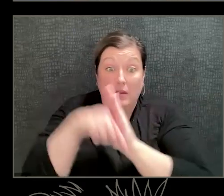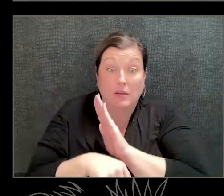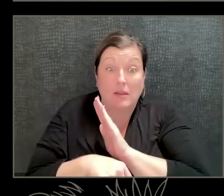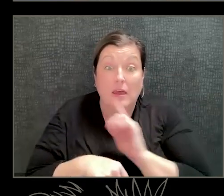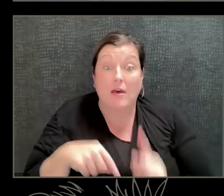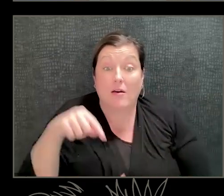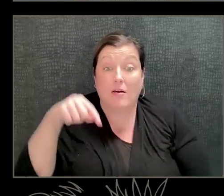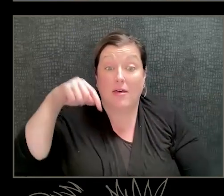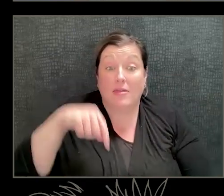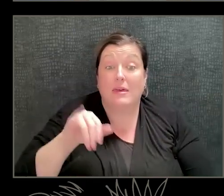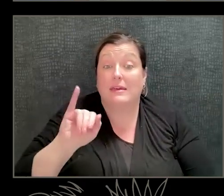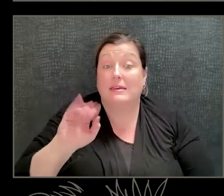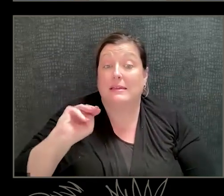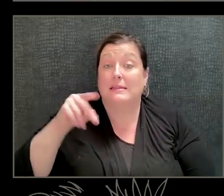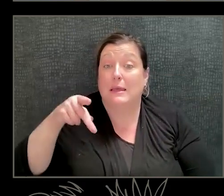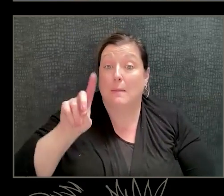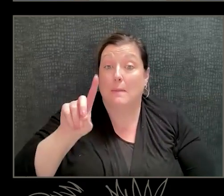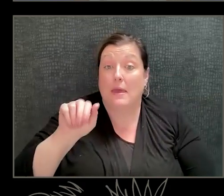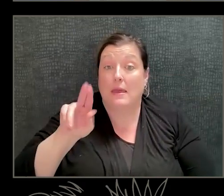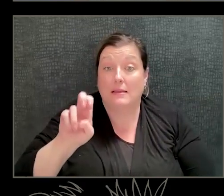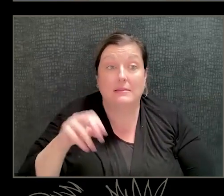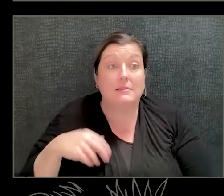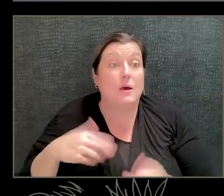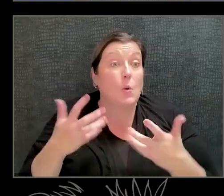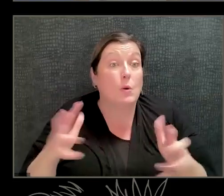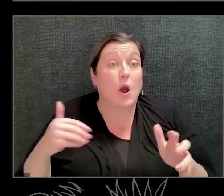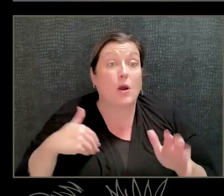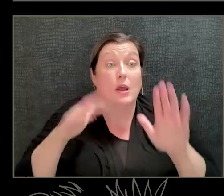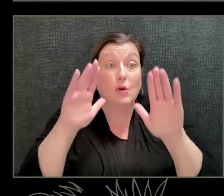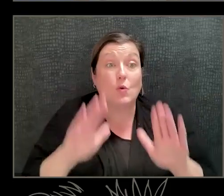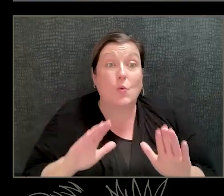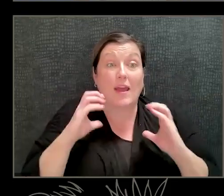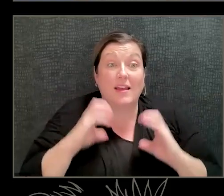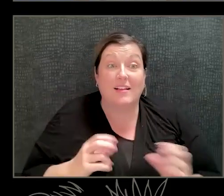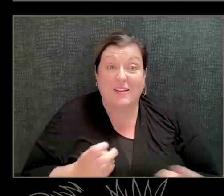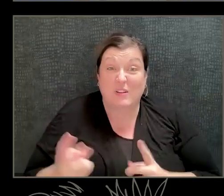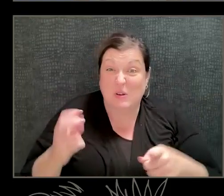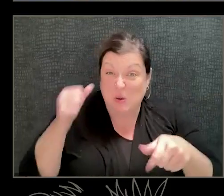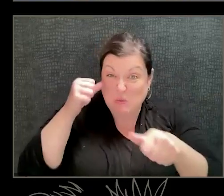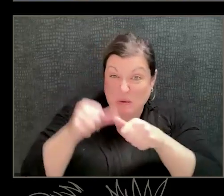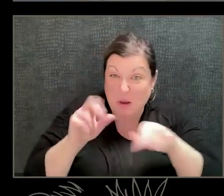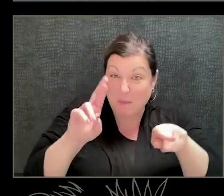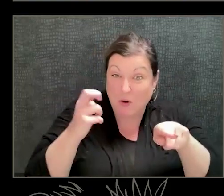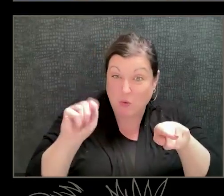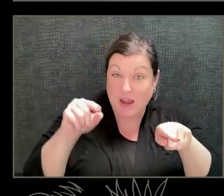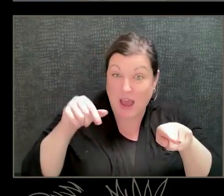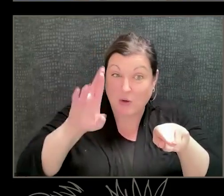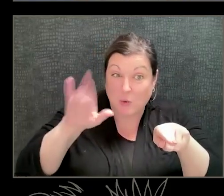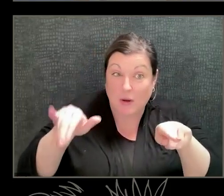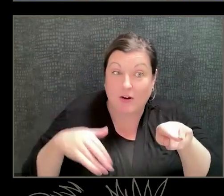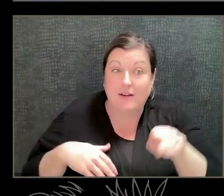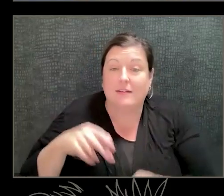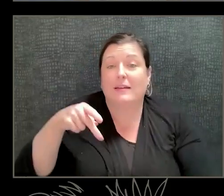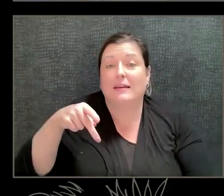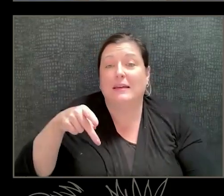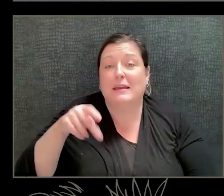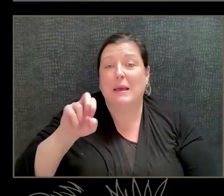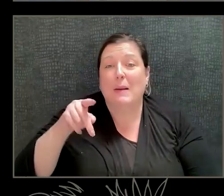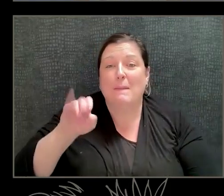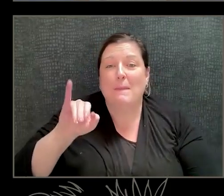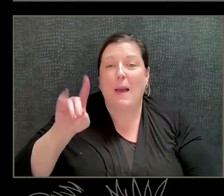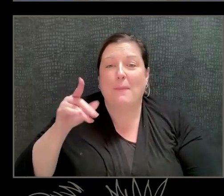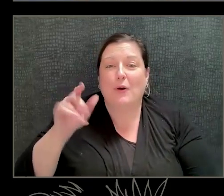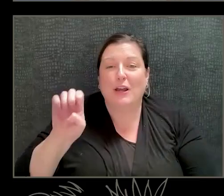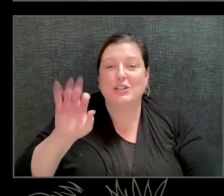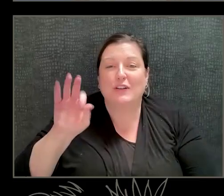mismatch? We already had great client-side data loading. Remember React Query? Pepperidge Farms remembers.